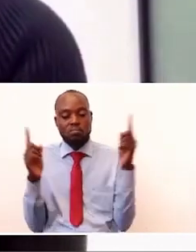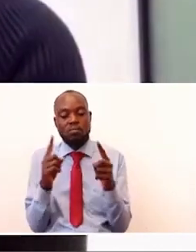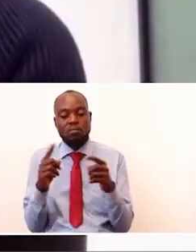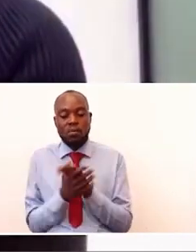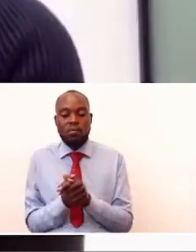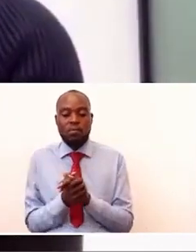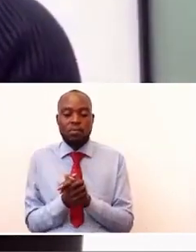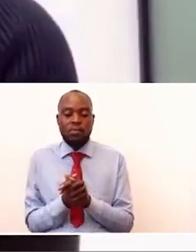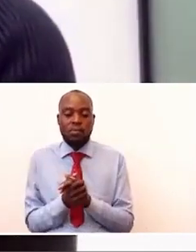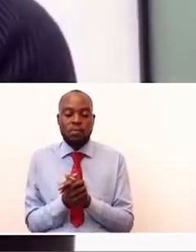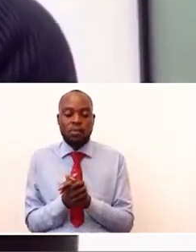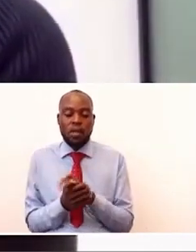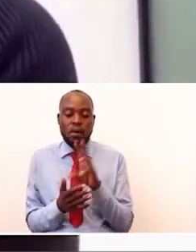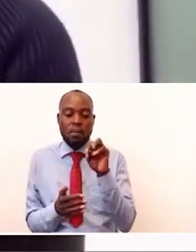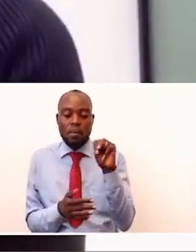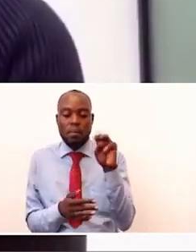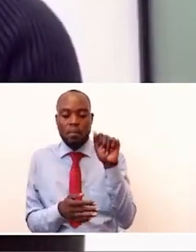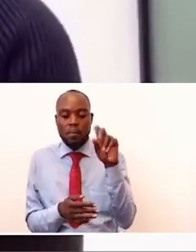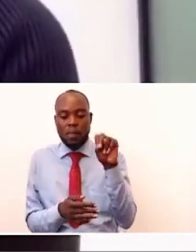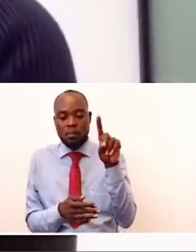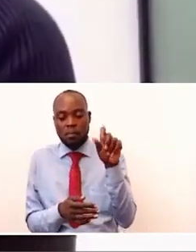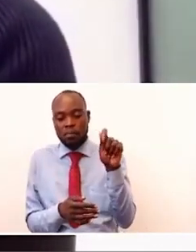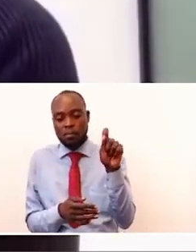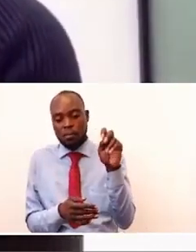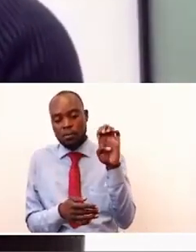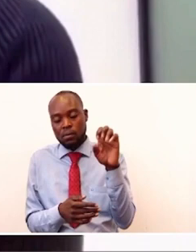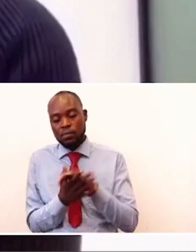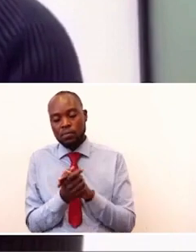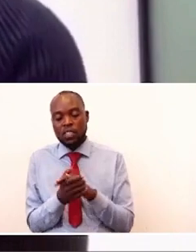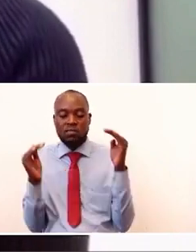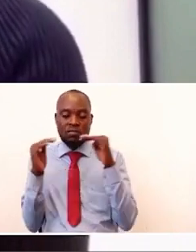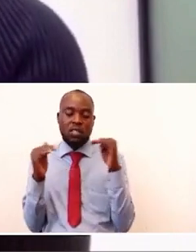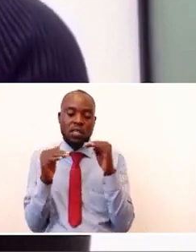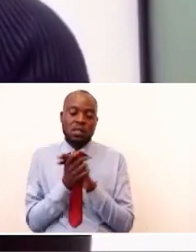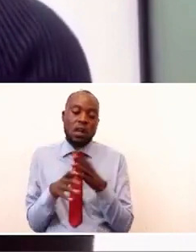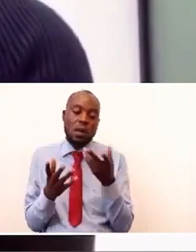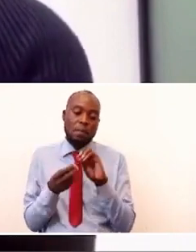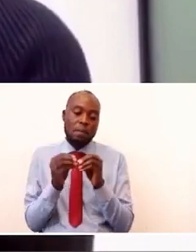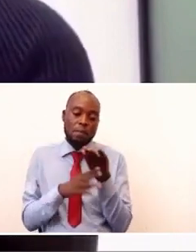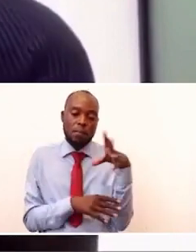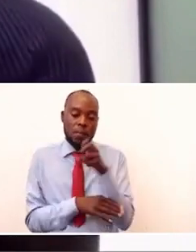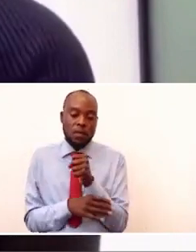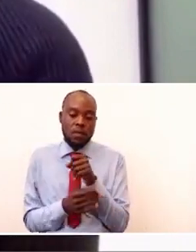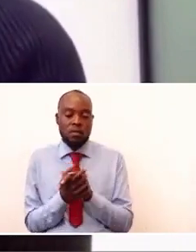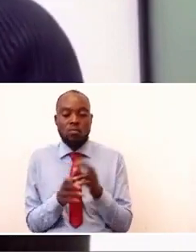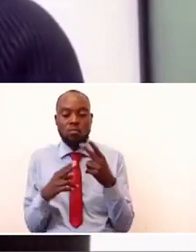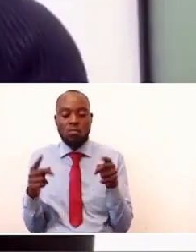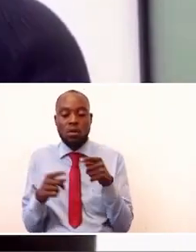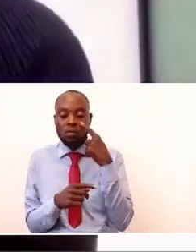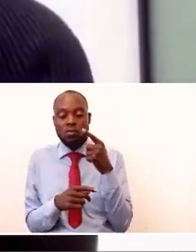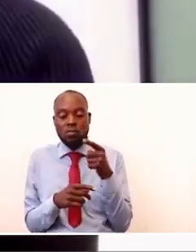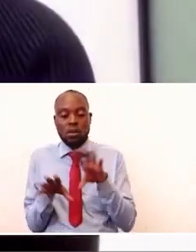to help us, that money gets into the hands of both genders, or either genders that exist. That we also look at ways in